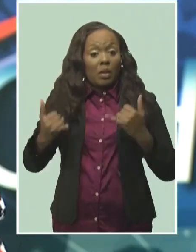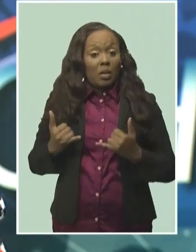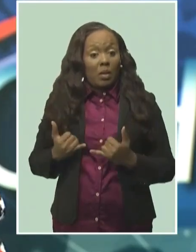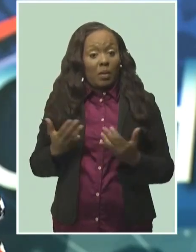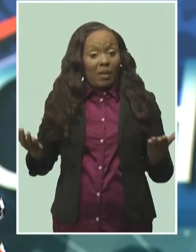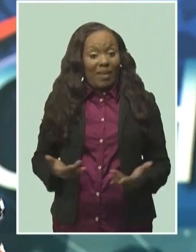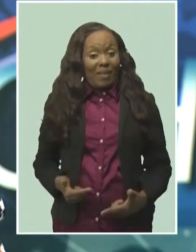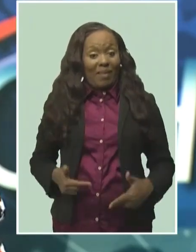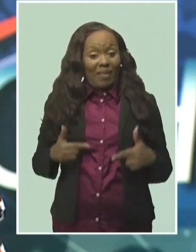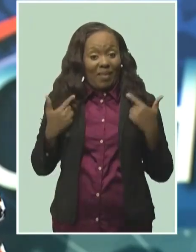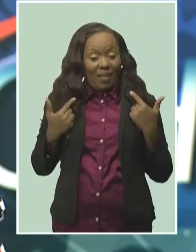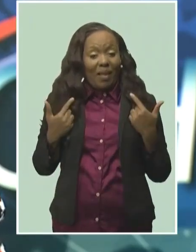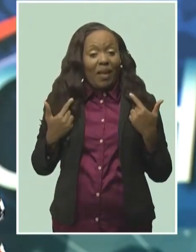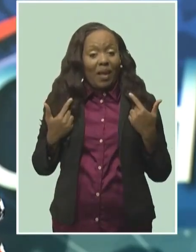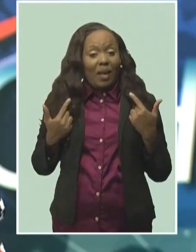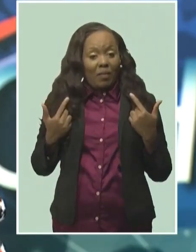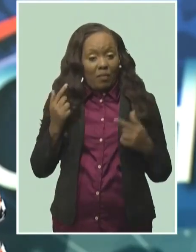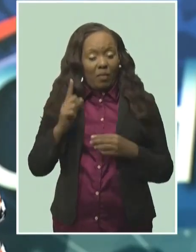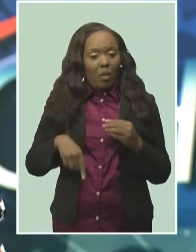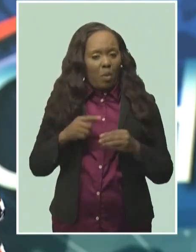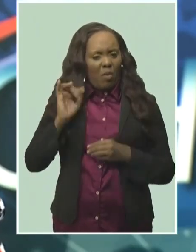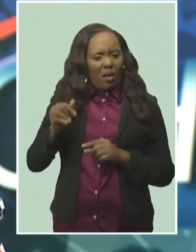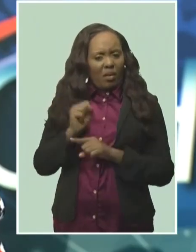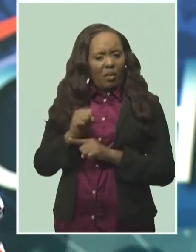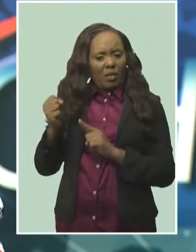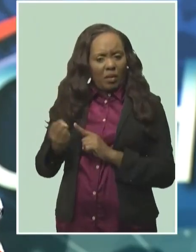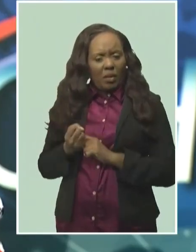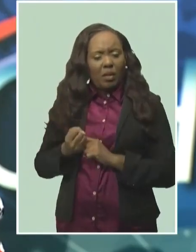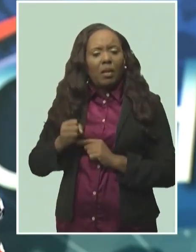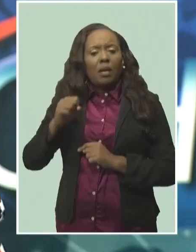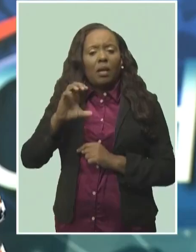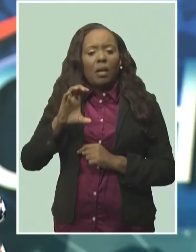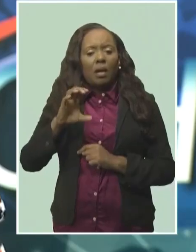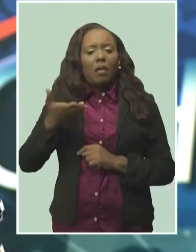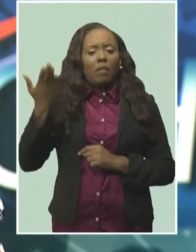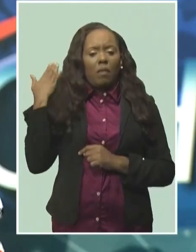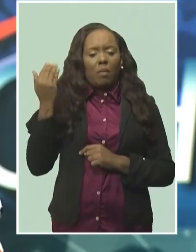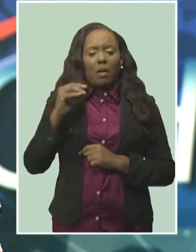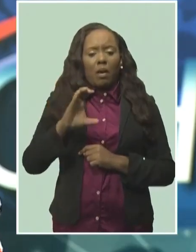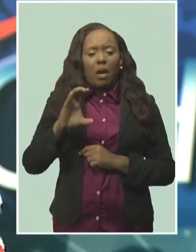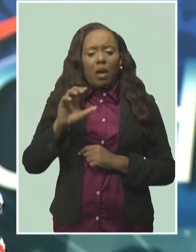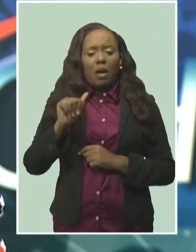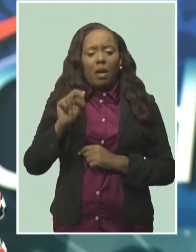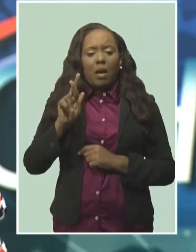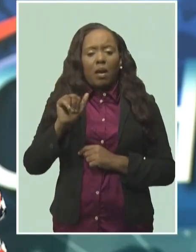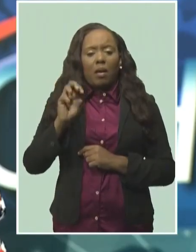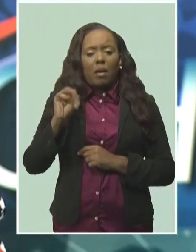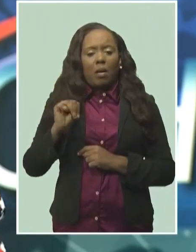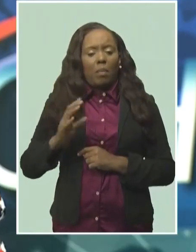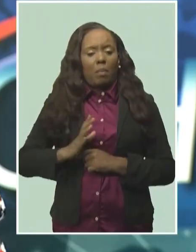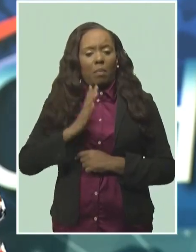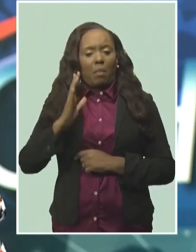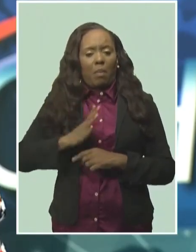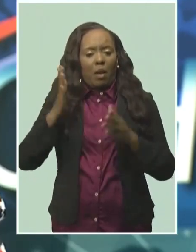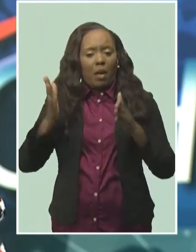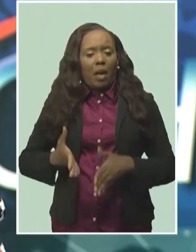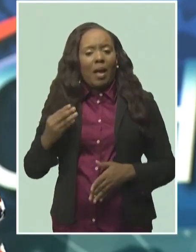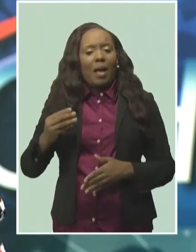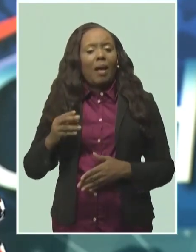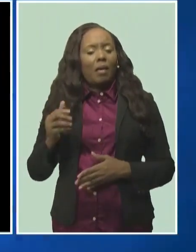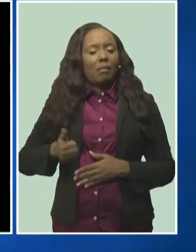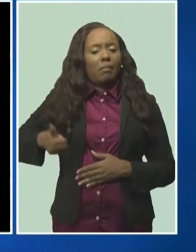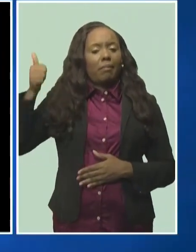to discuss what this signals is Neville Bisember, a former CARICOM diplomat and senior law lecturer at